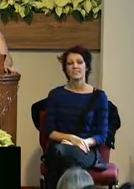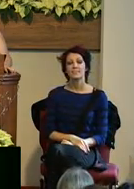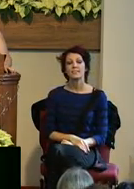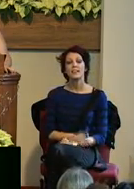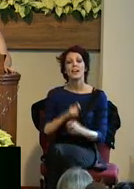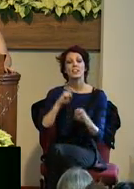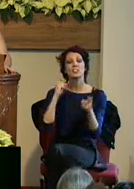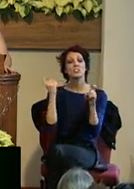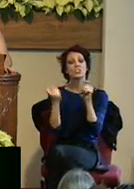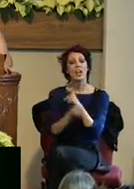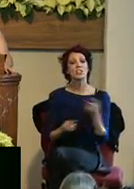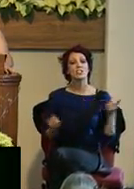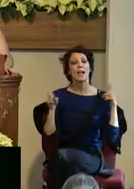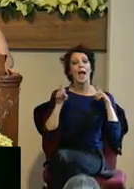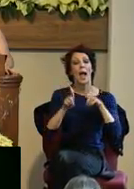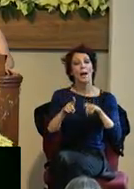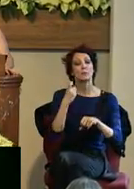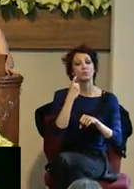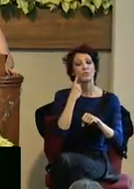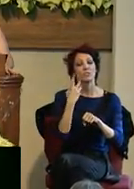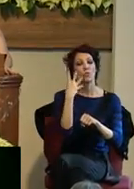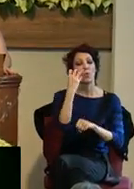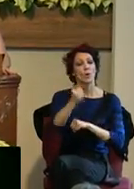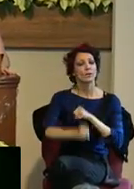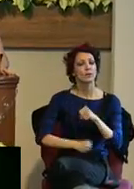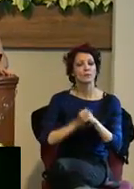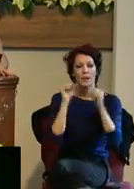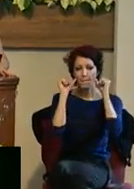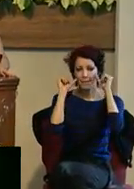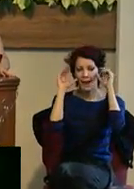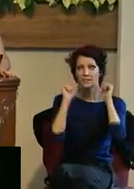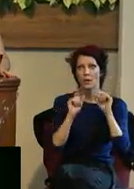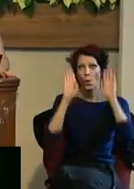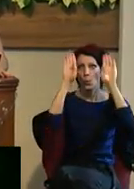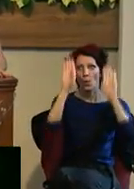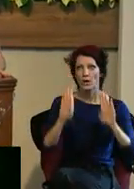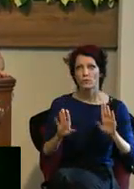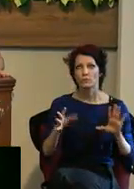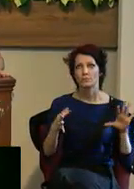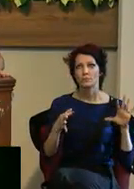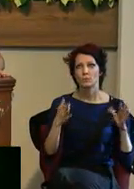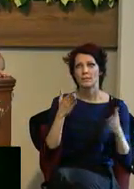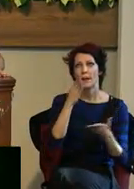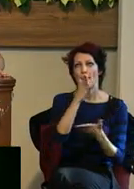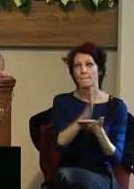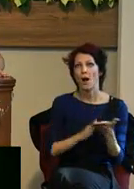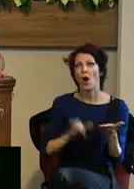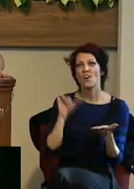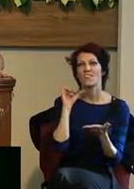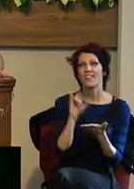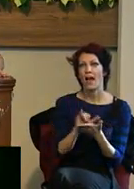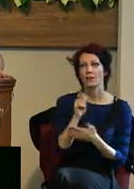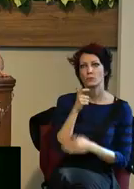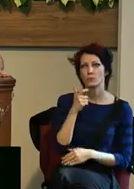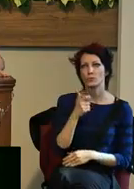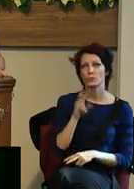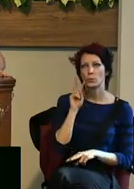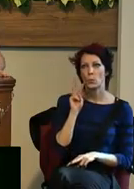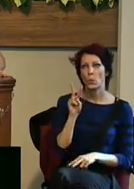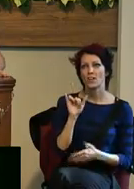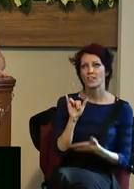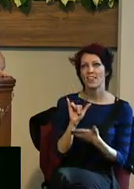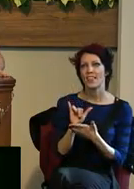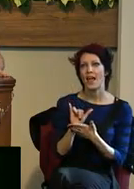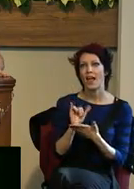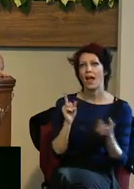the changes that have happened over the last four years are amazing and it's it's wonderful to be a part of it and it's wonderful to watch it happen and believe me